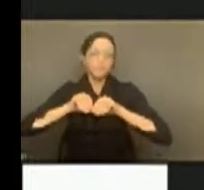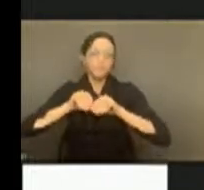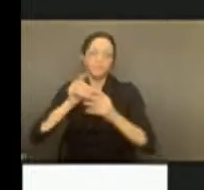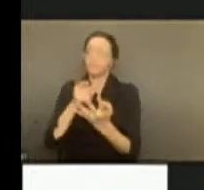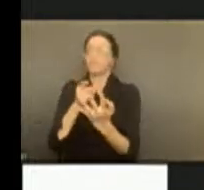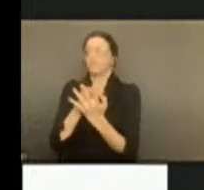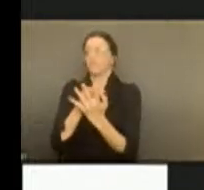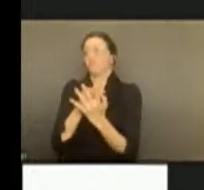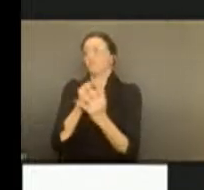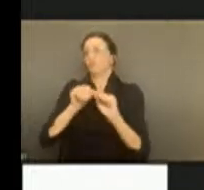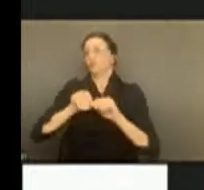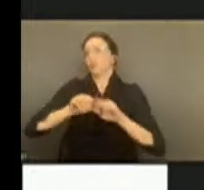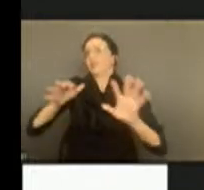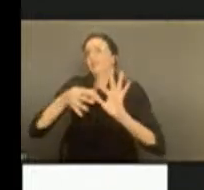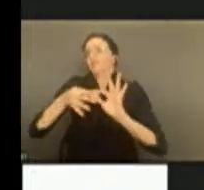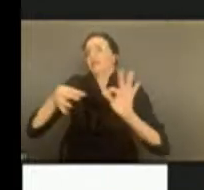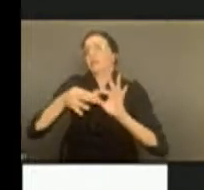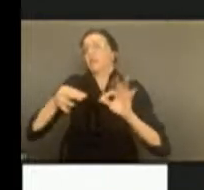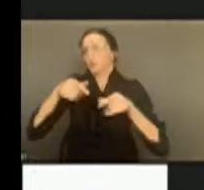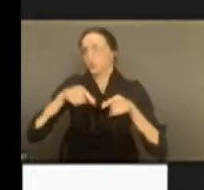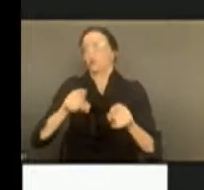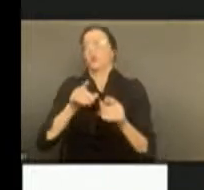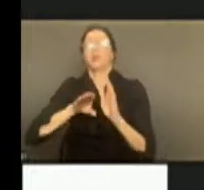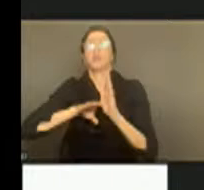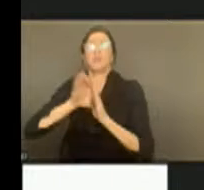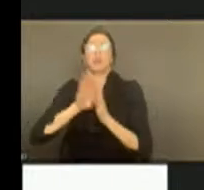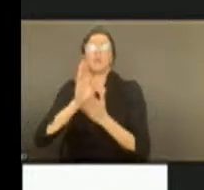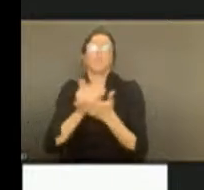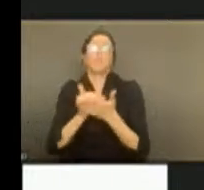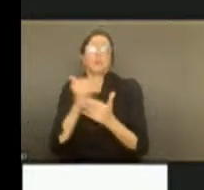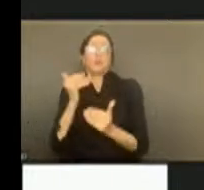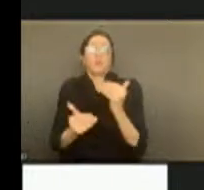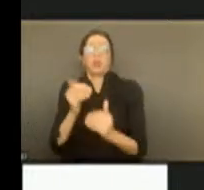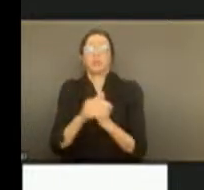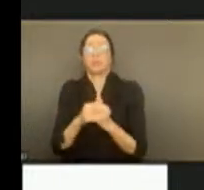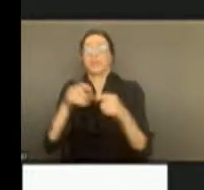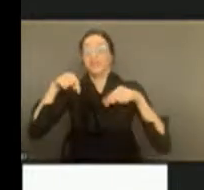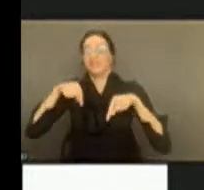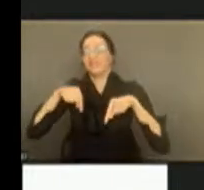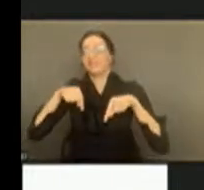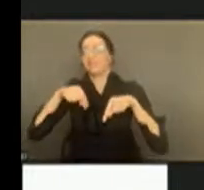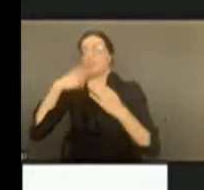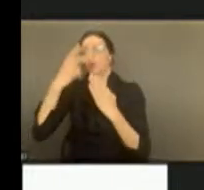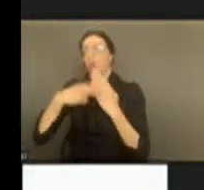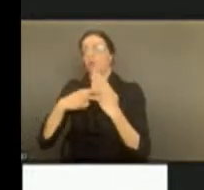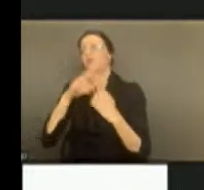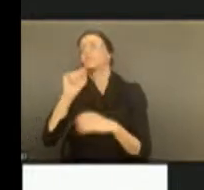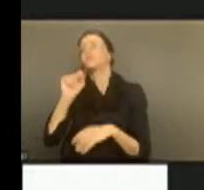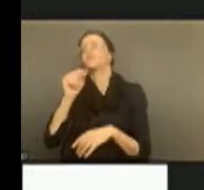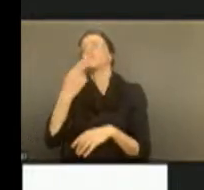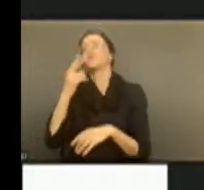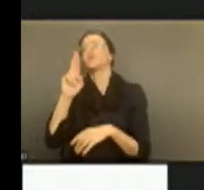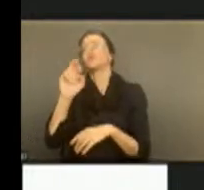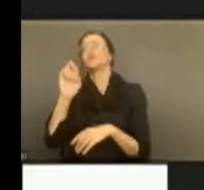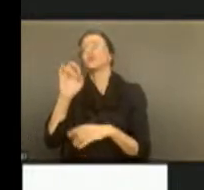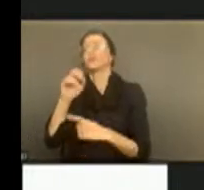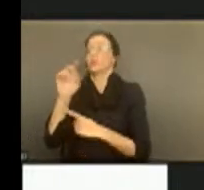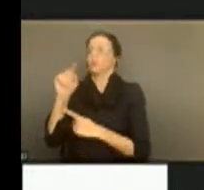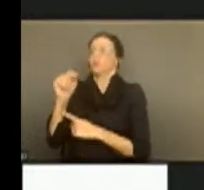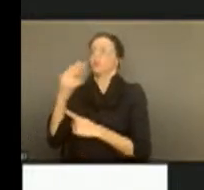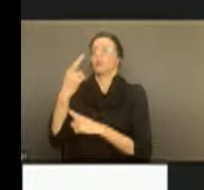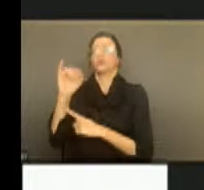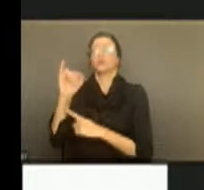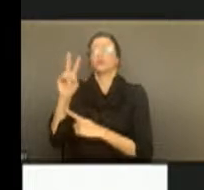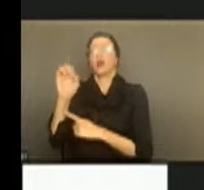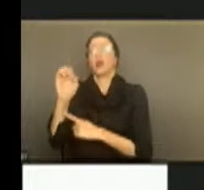with the Thrive 305, are basically the way to communicate that through the budget process. So it's